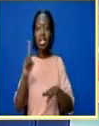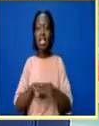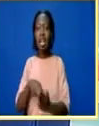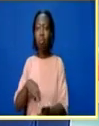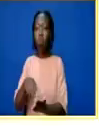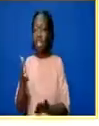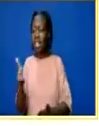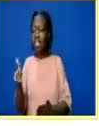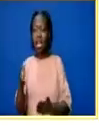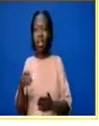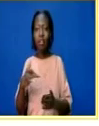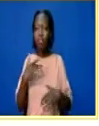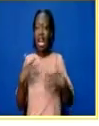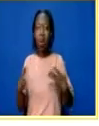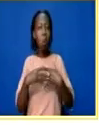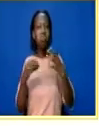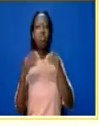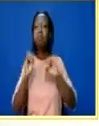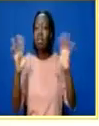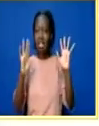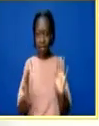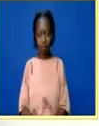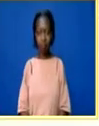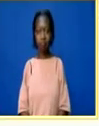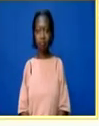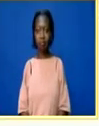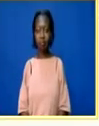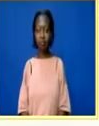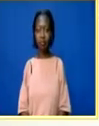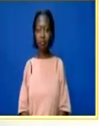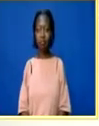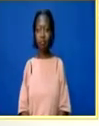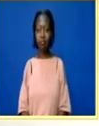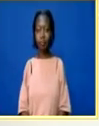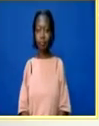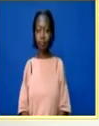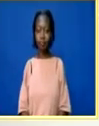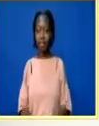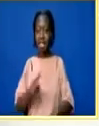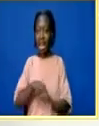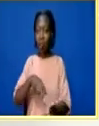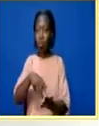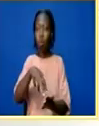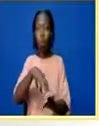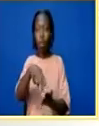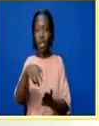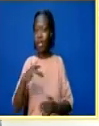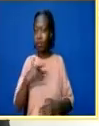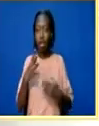You'll be walking, limping. Yes. Side to side. Yeah. And not because you are, just because of the ground.